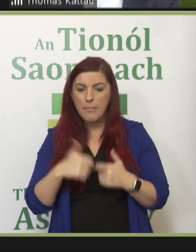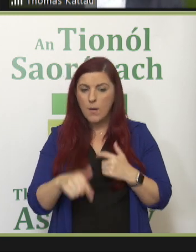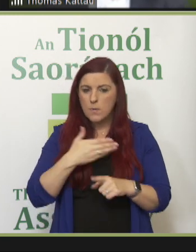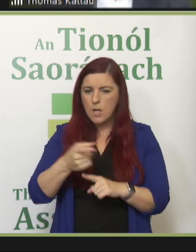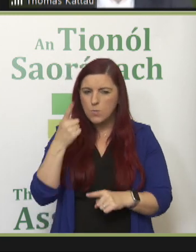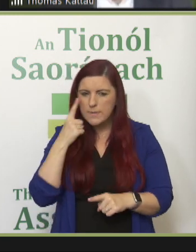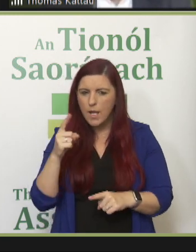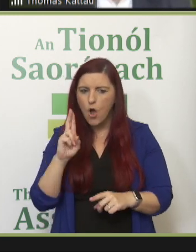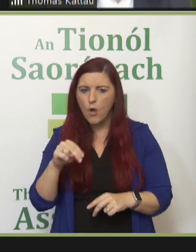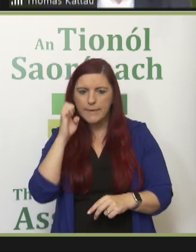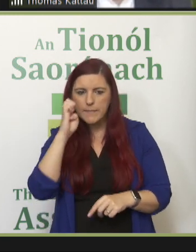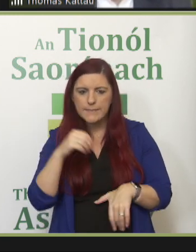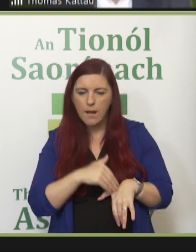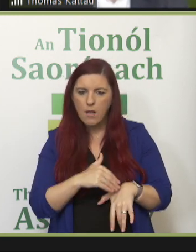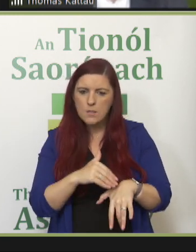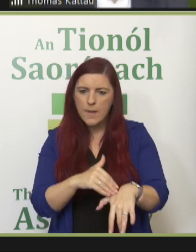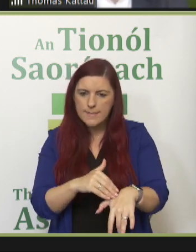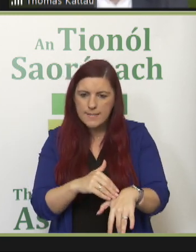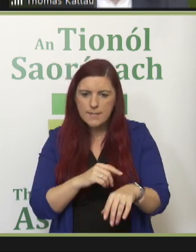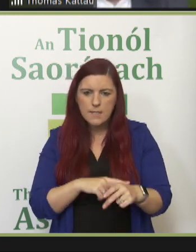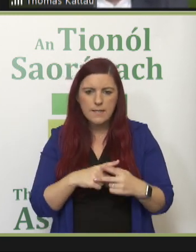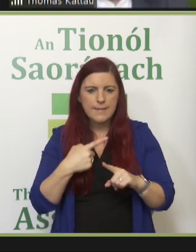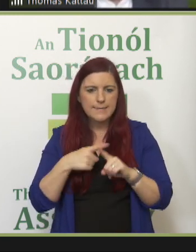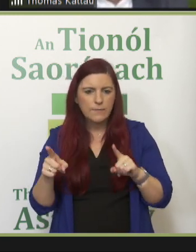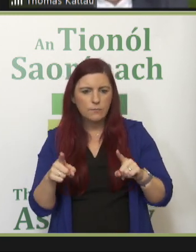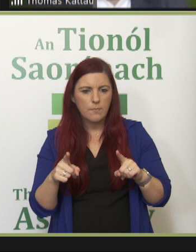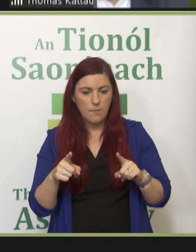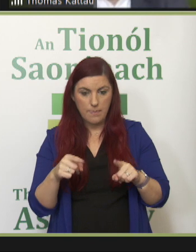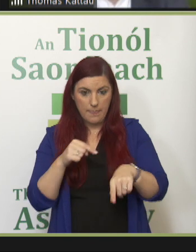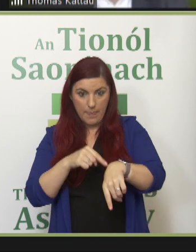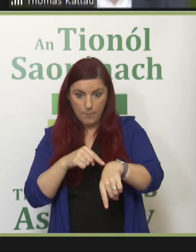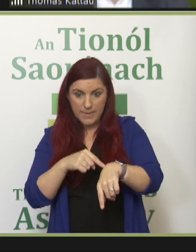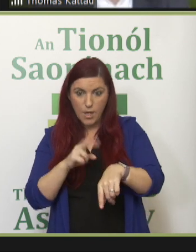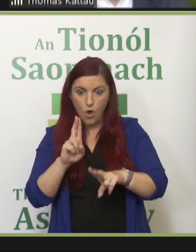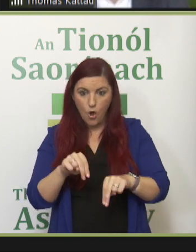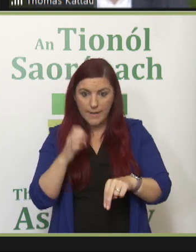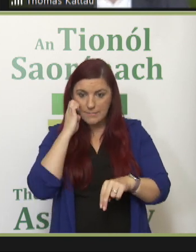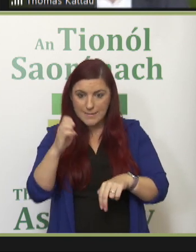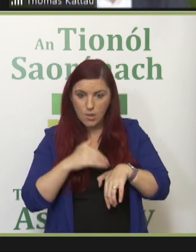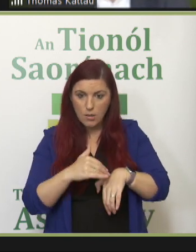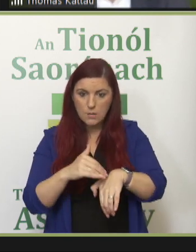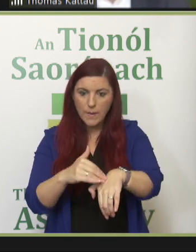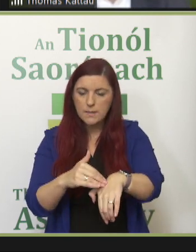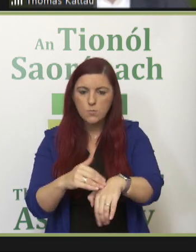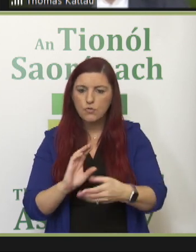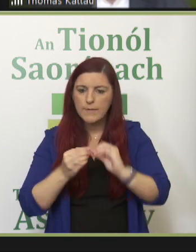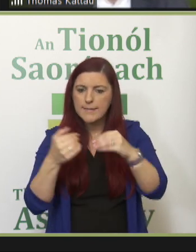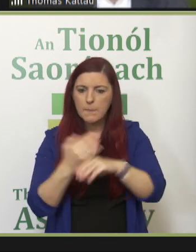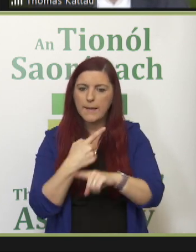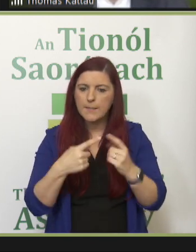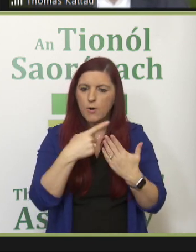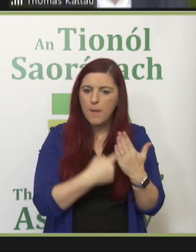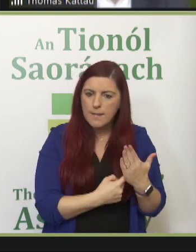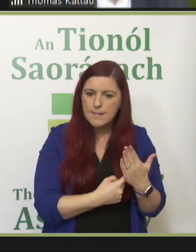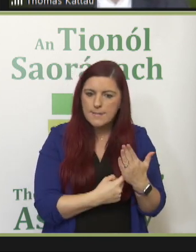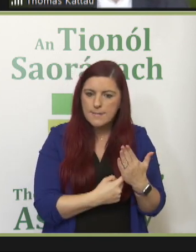harms the different repressive policies have created. Needless to say, just to give you one point,